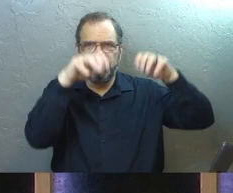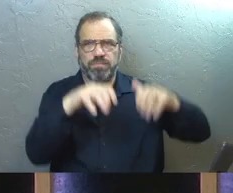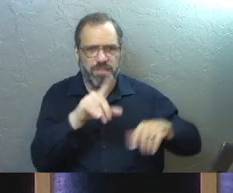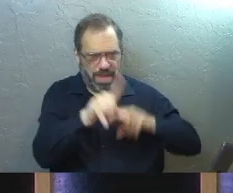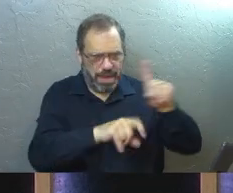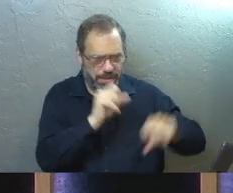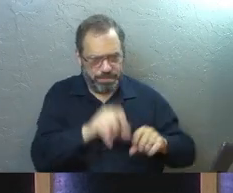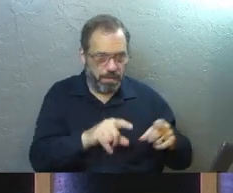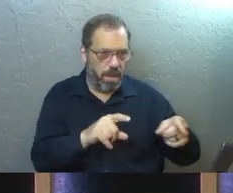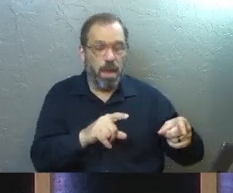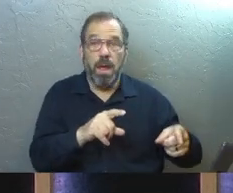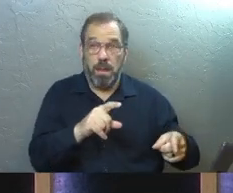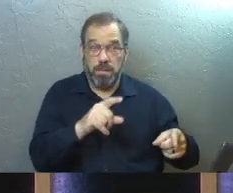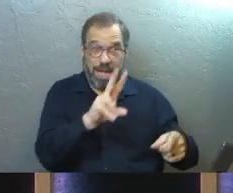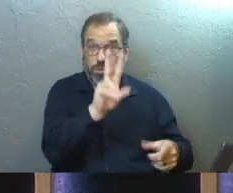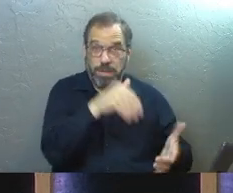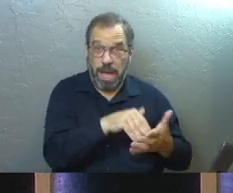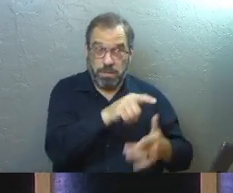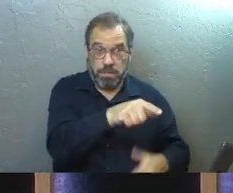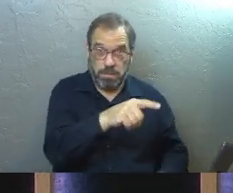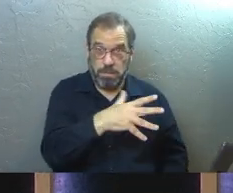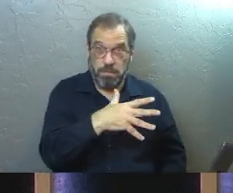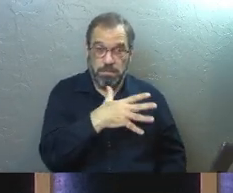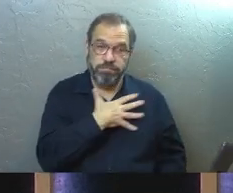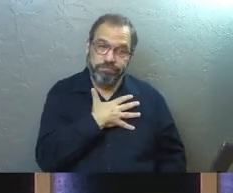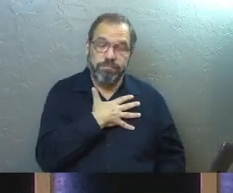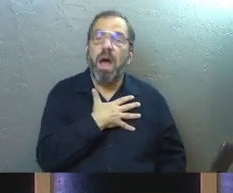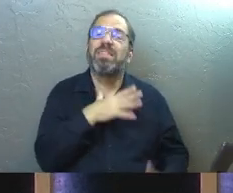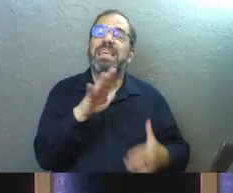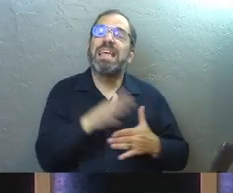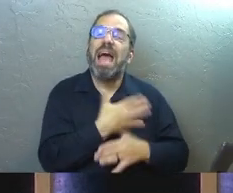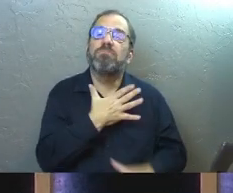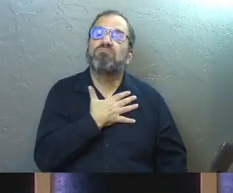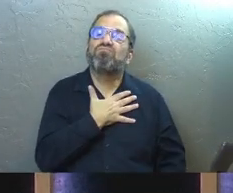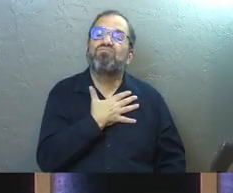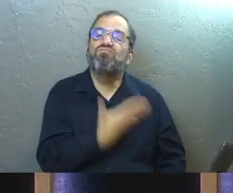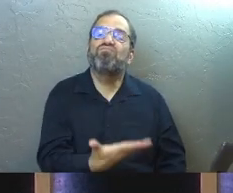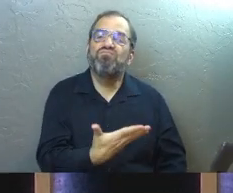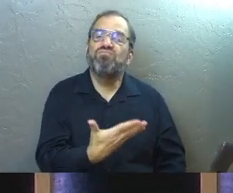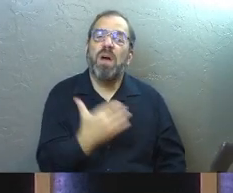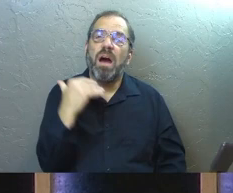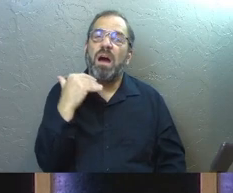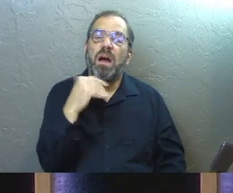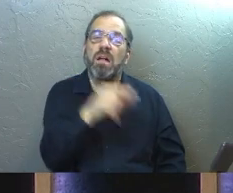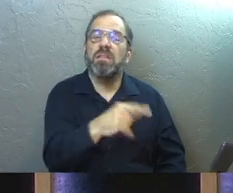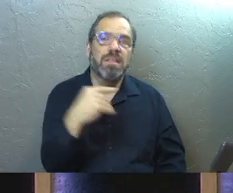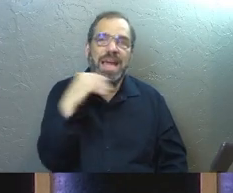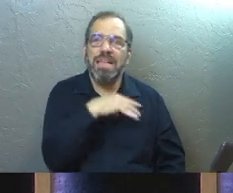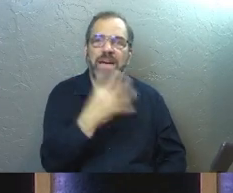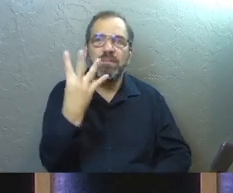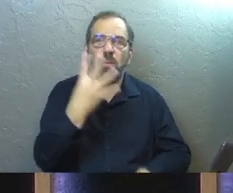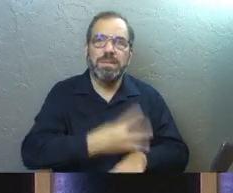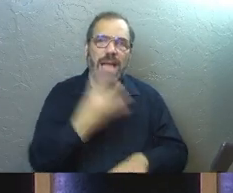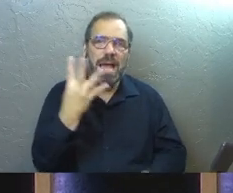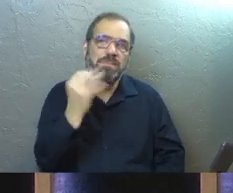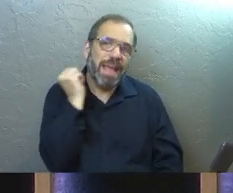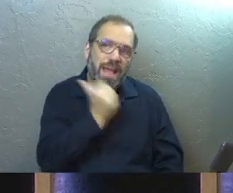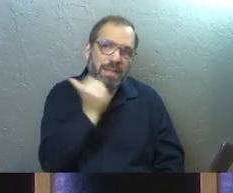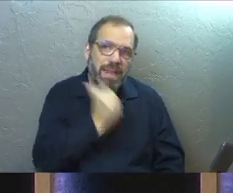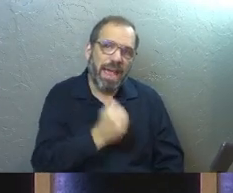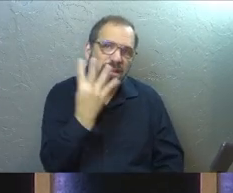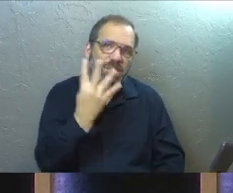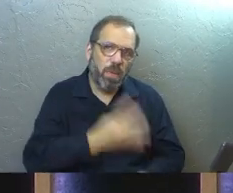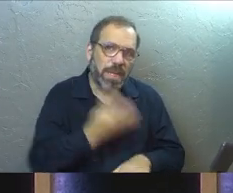and they admitted, out of those 2,000 people, that the average admittance was that they lie 4 times per day.